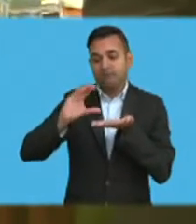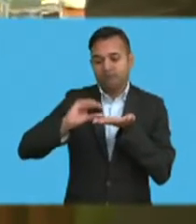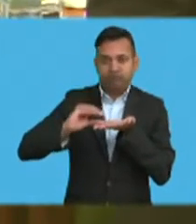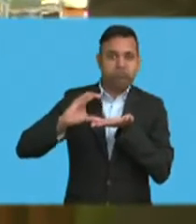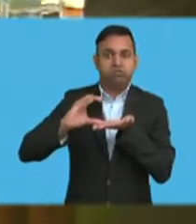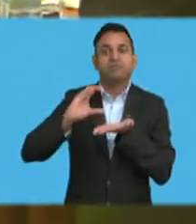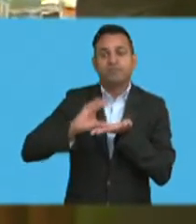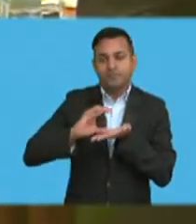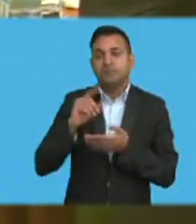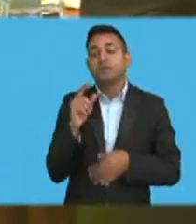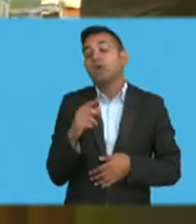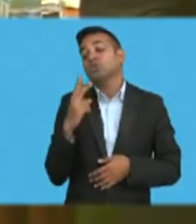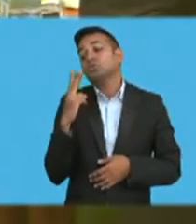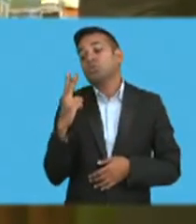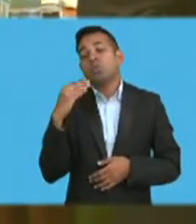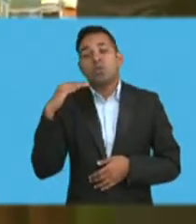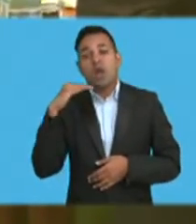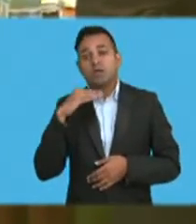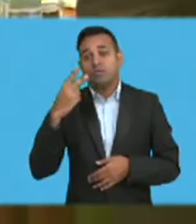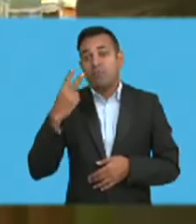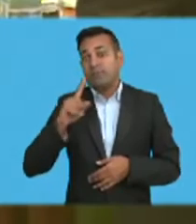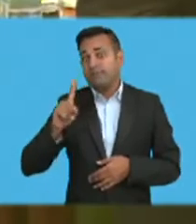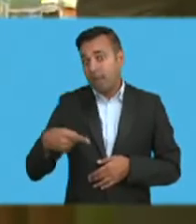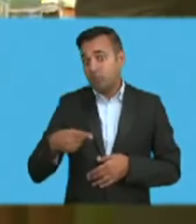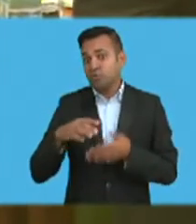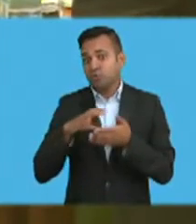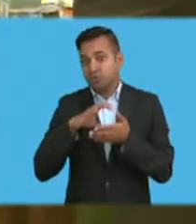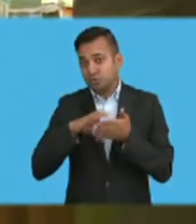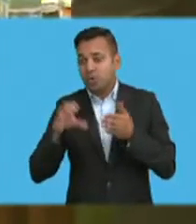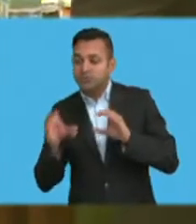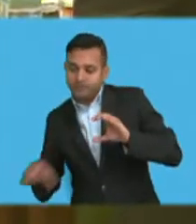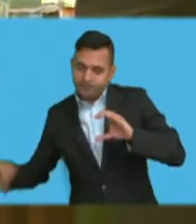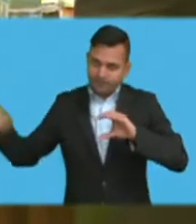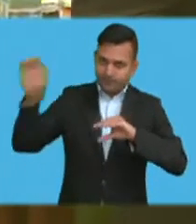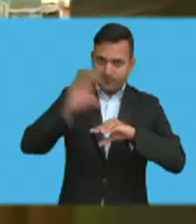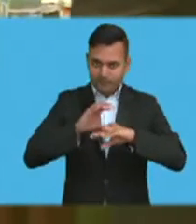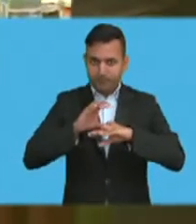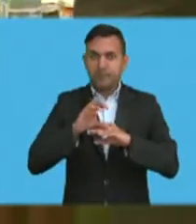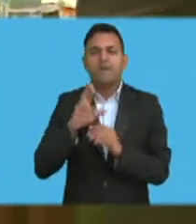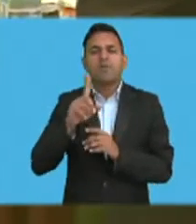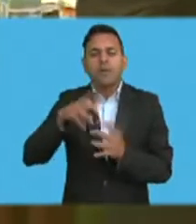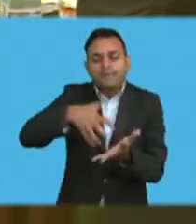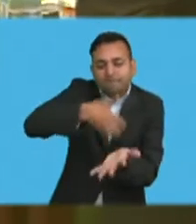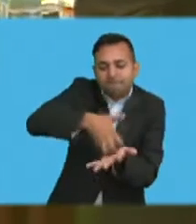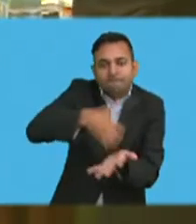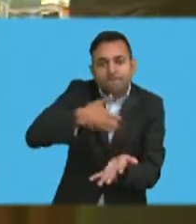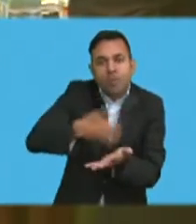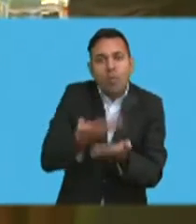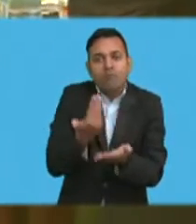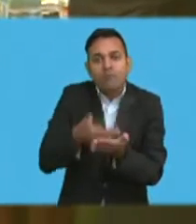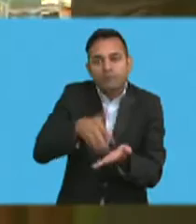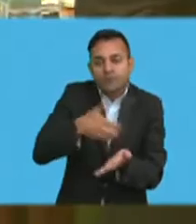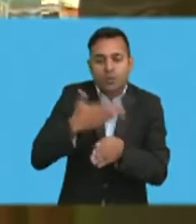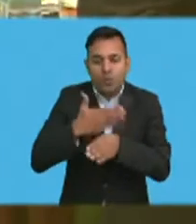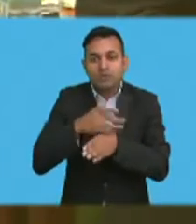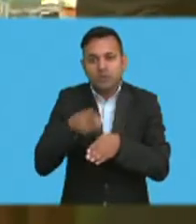in addition to the dredging work that we will be undertaking for those two rivers there.